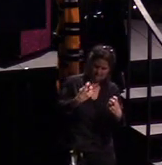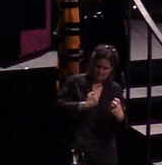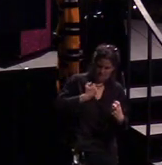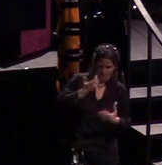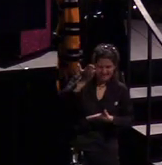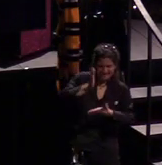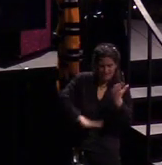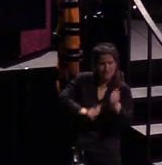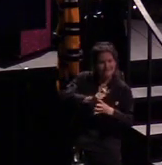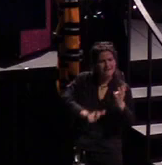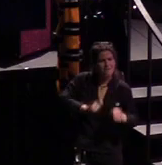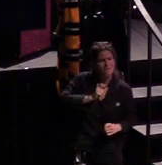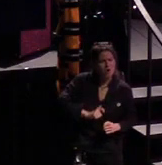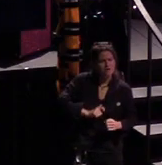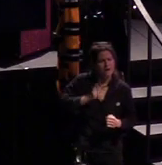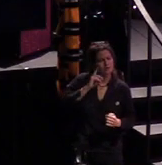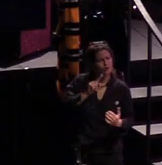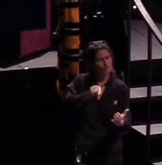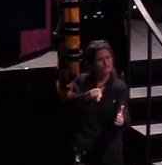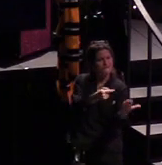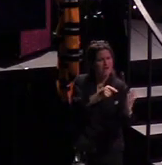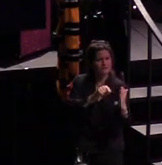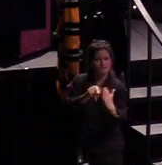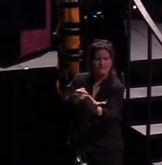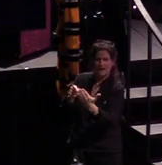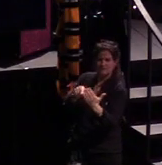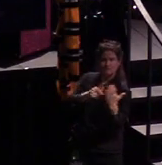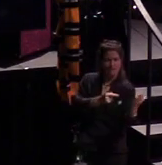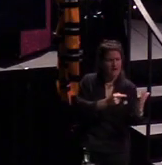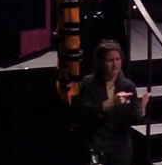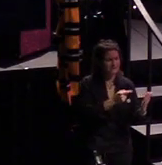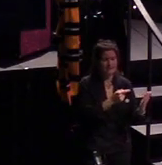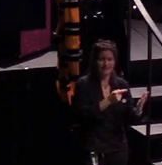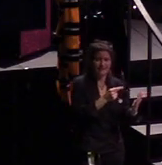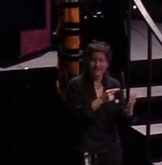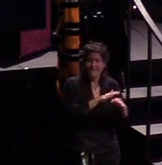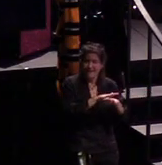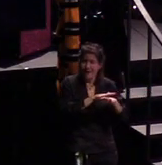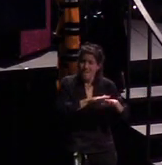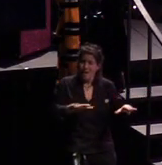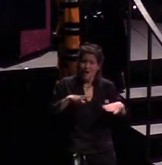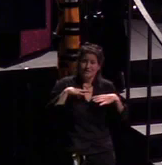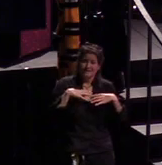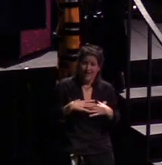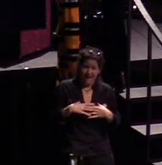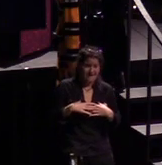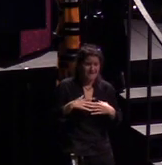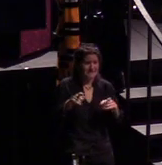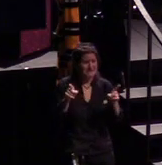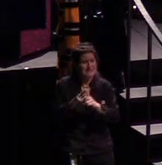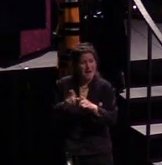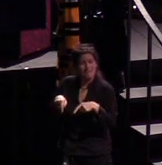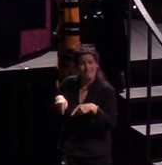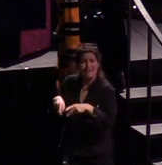person reflected in ways that avoided a tired complacent narratives often presented in mainstream media